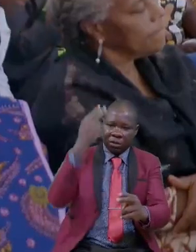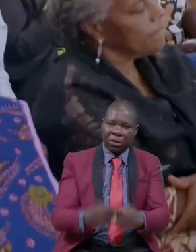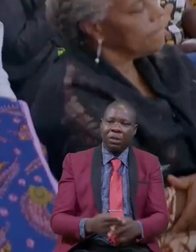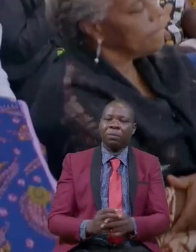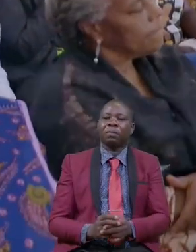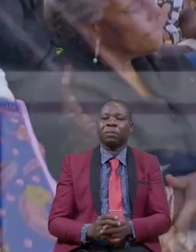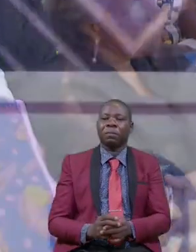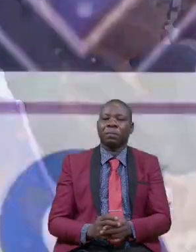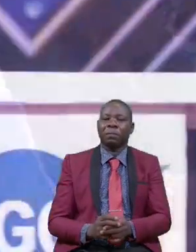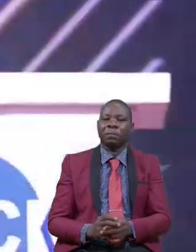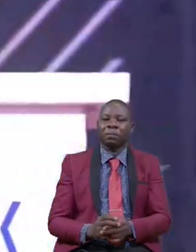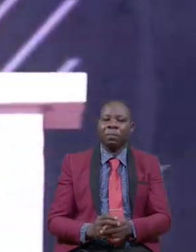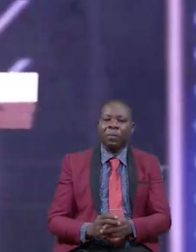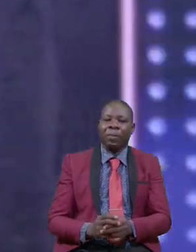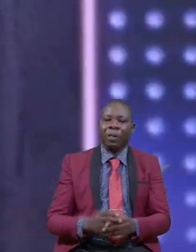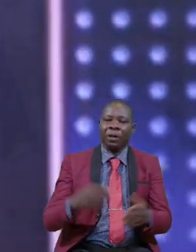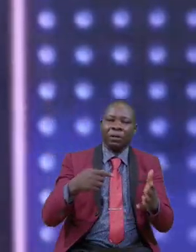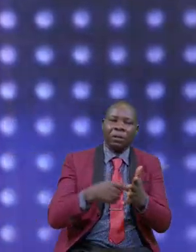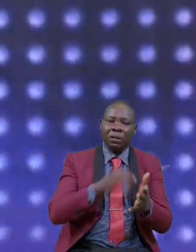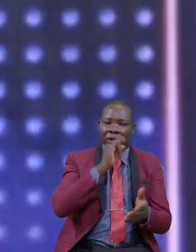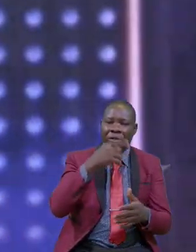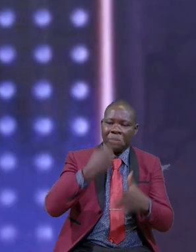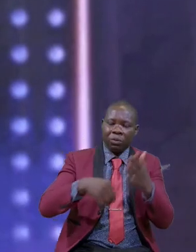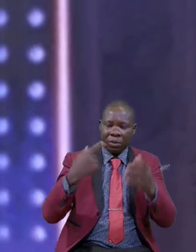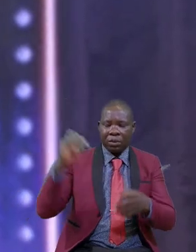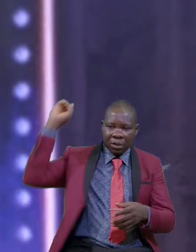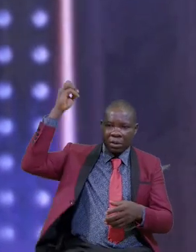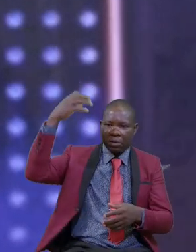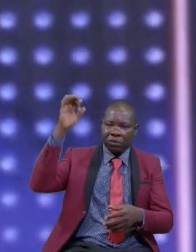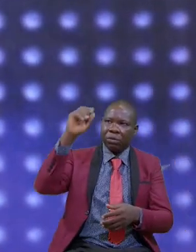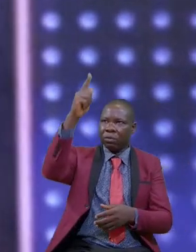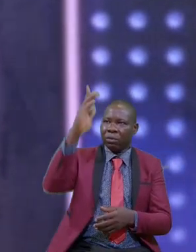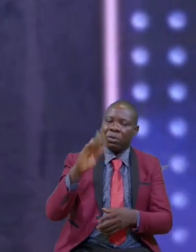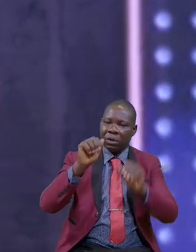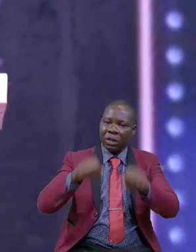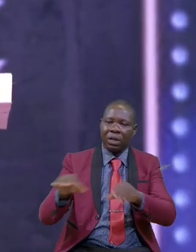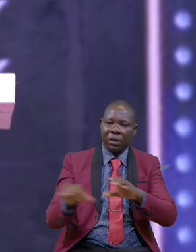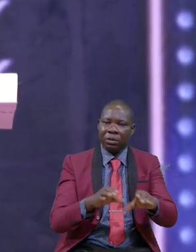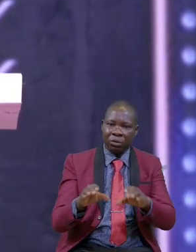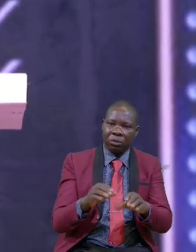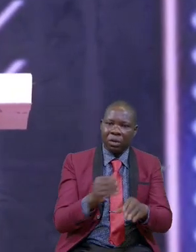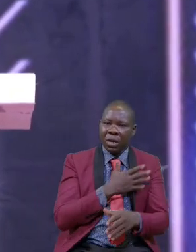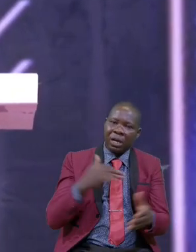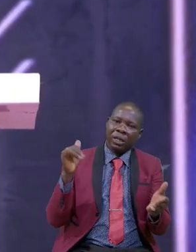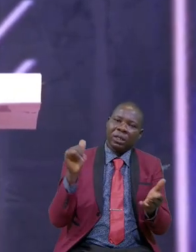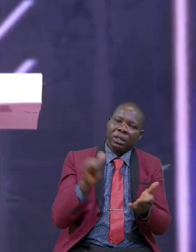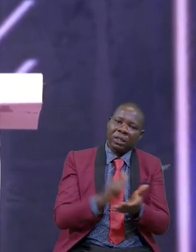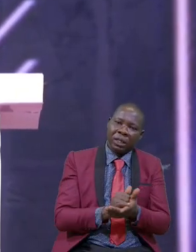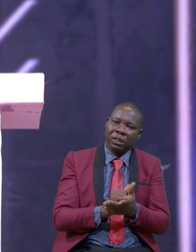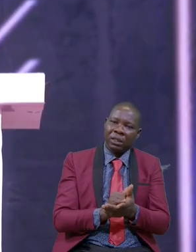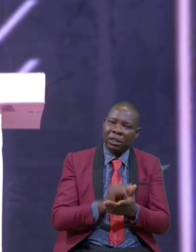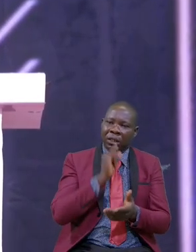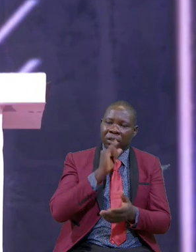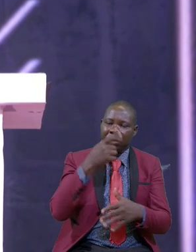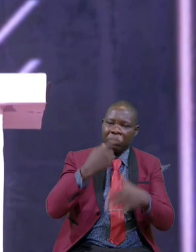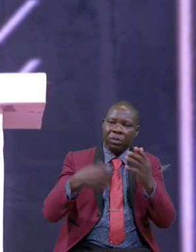what the grace est-ce of God can Dieu do. Peut faire. And that is what the provision of God la provision